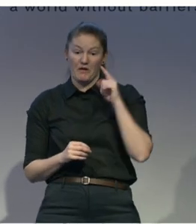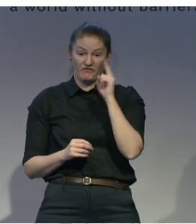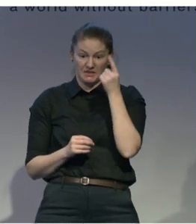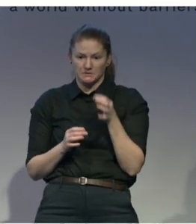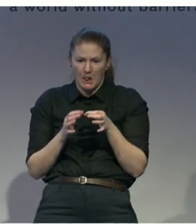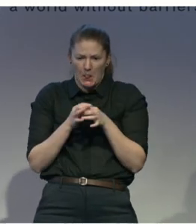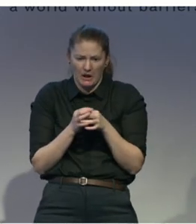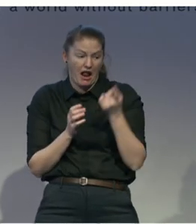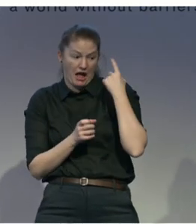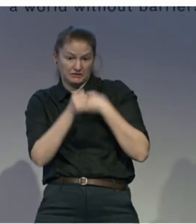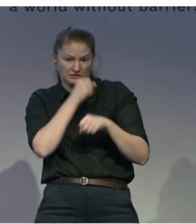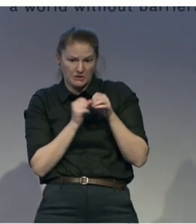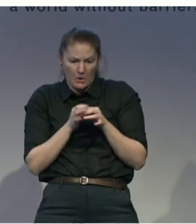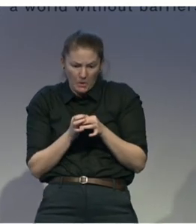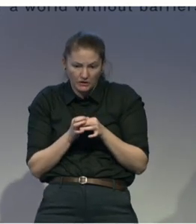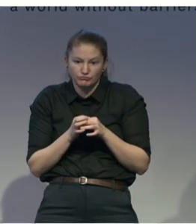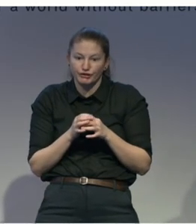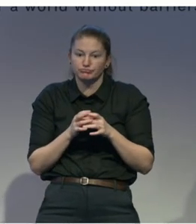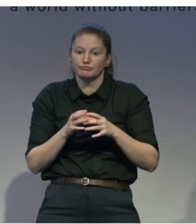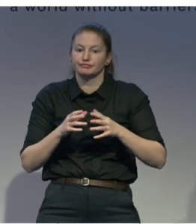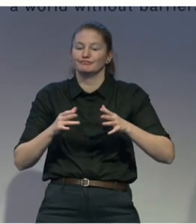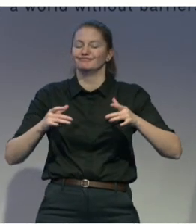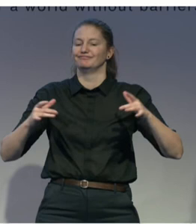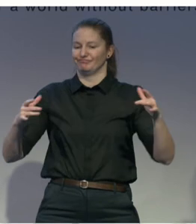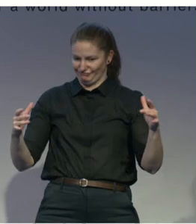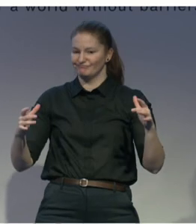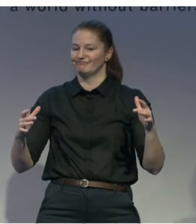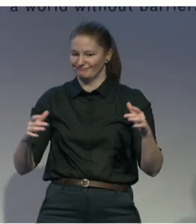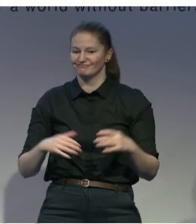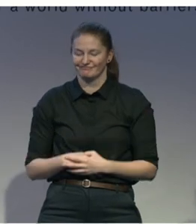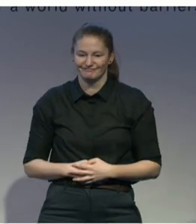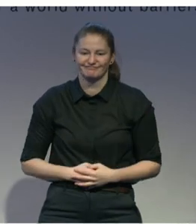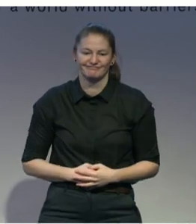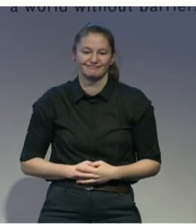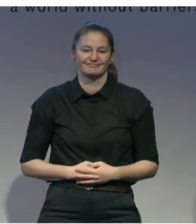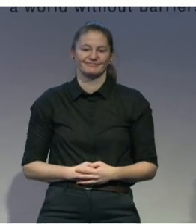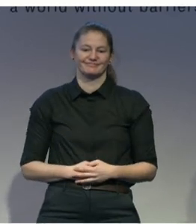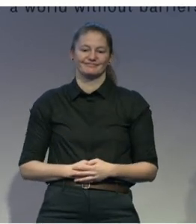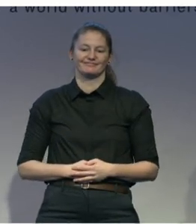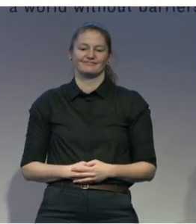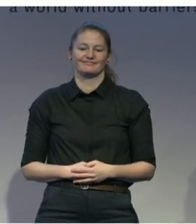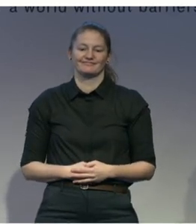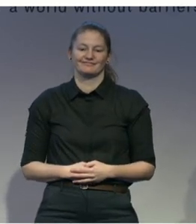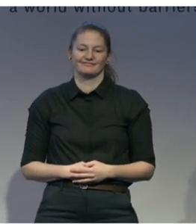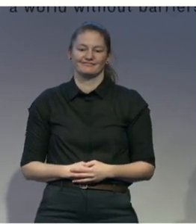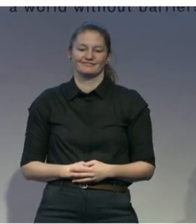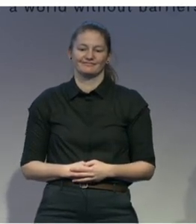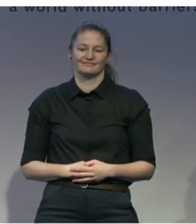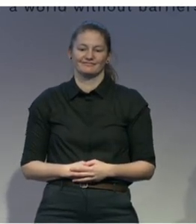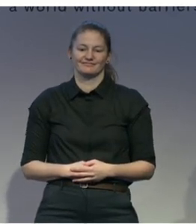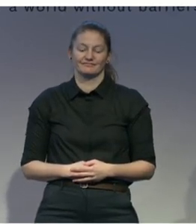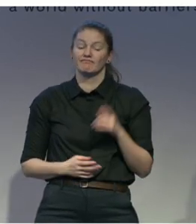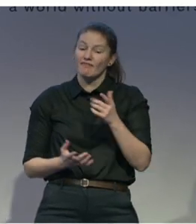was common for both relatives, especially mothers, and professionals to insist that the state should